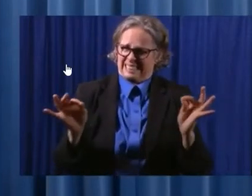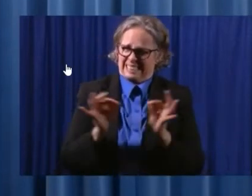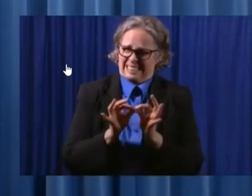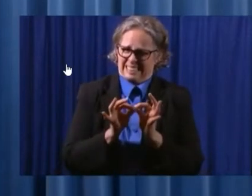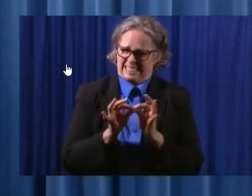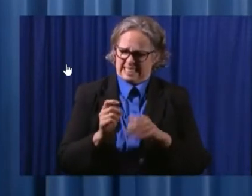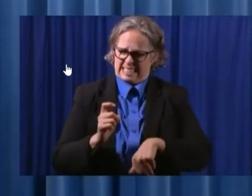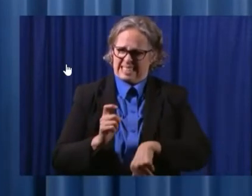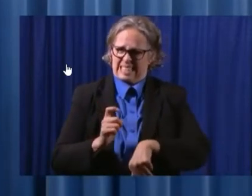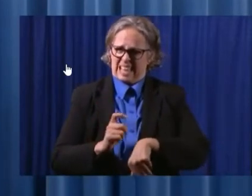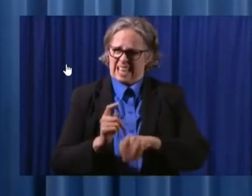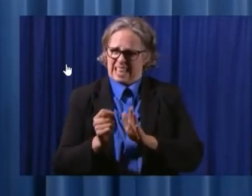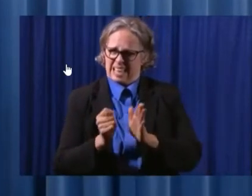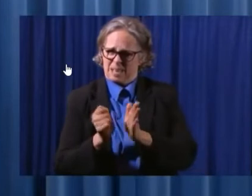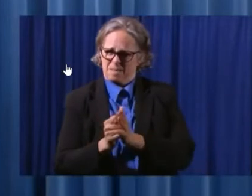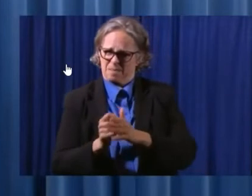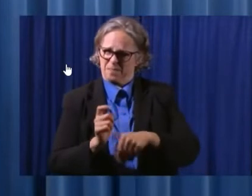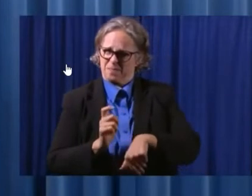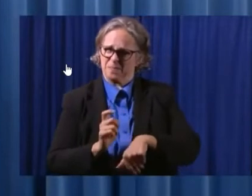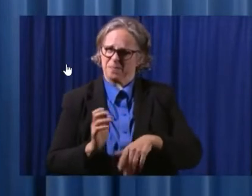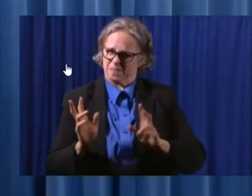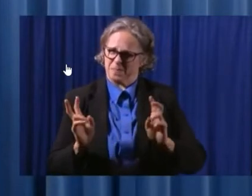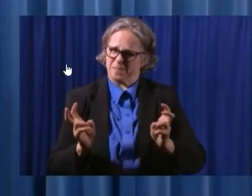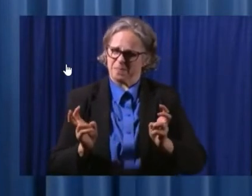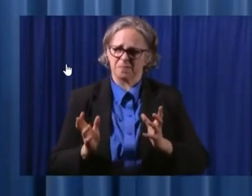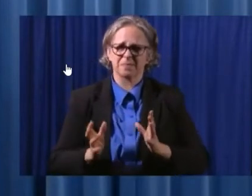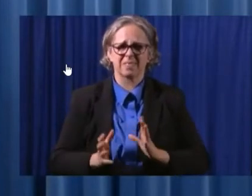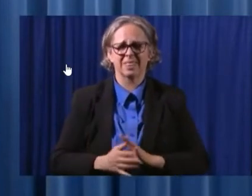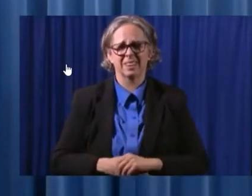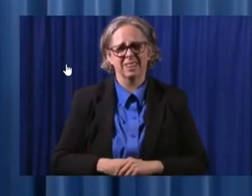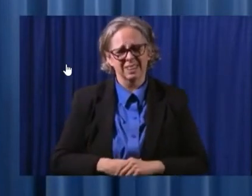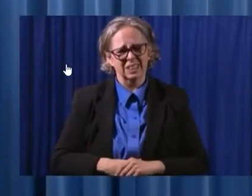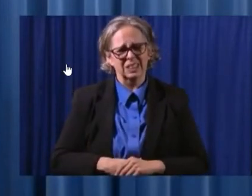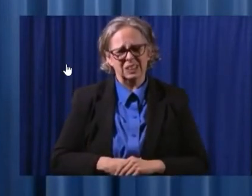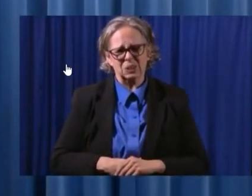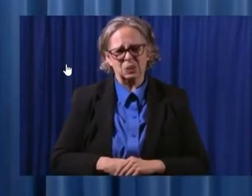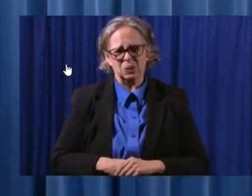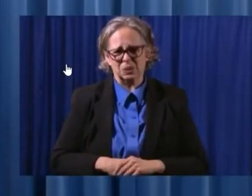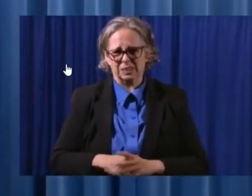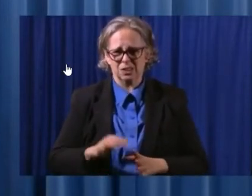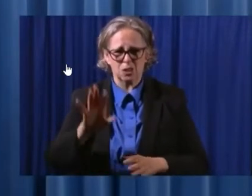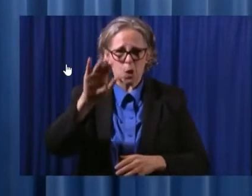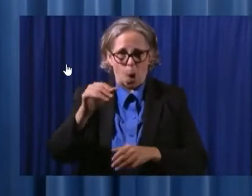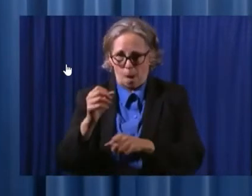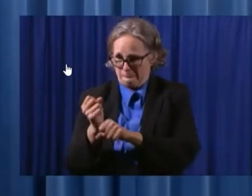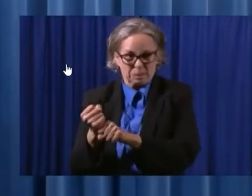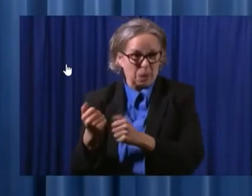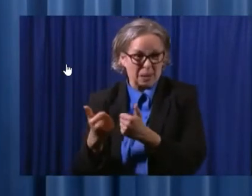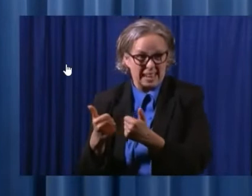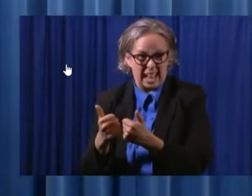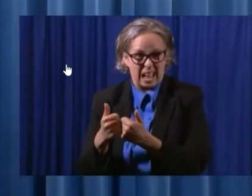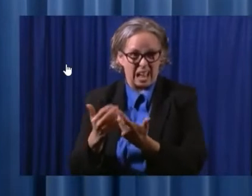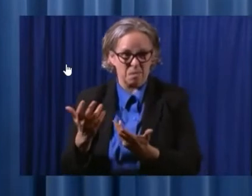Someone likened this to being in the second inning of a 9-inning game. I'm not sure what inning we're in, but it's still